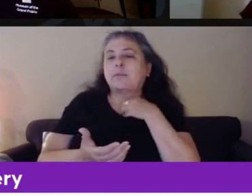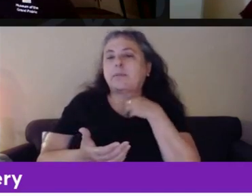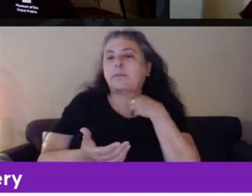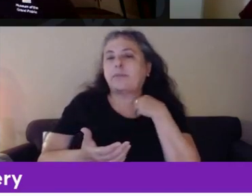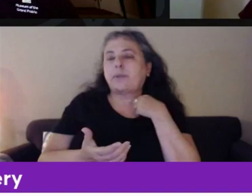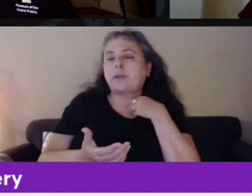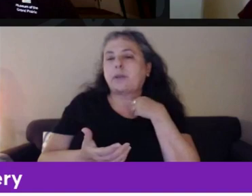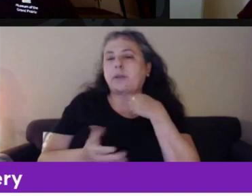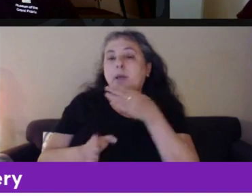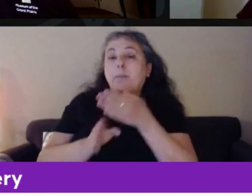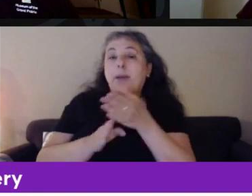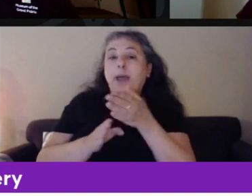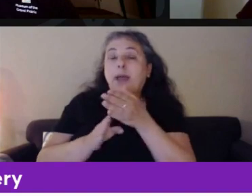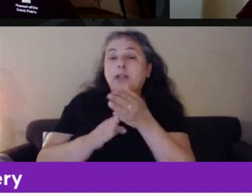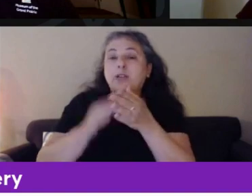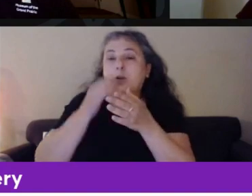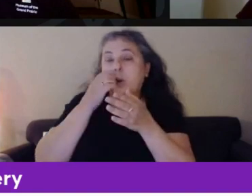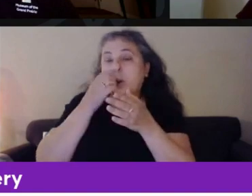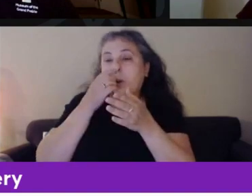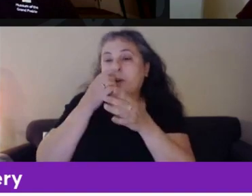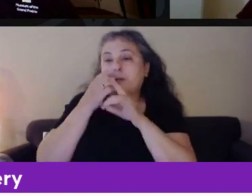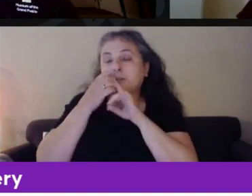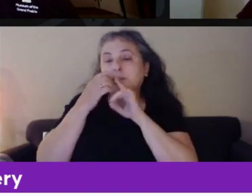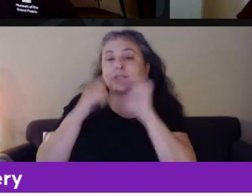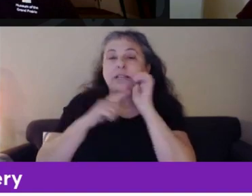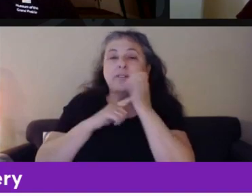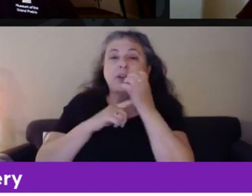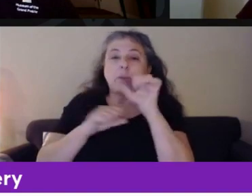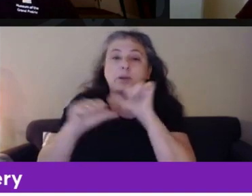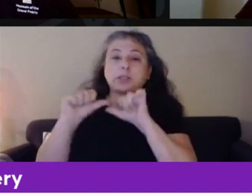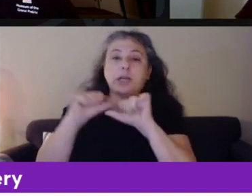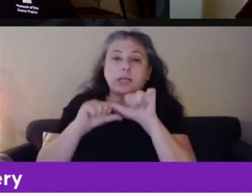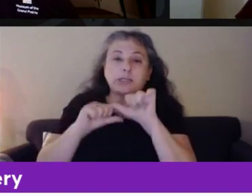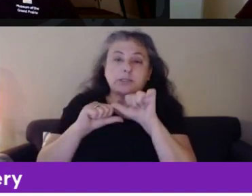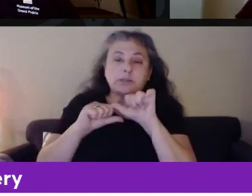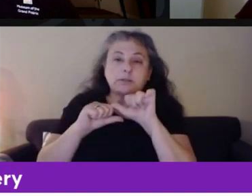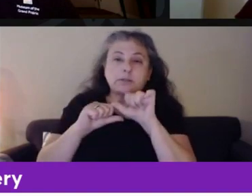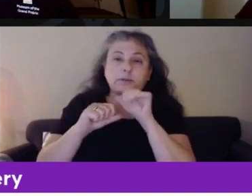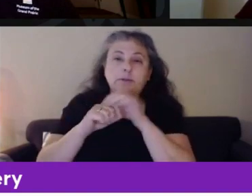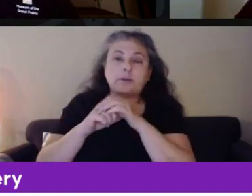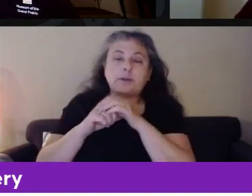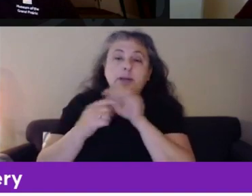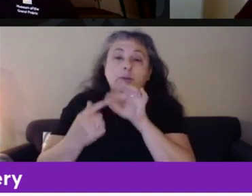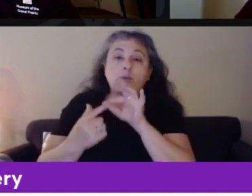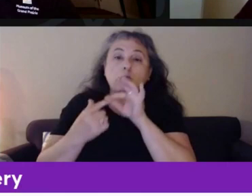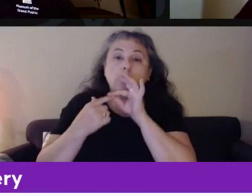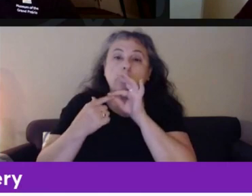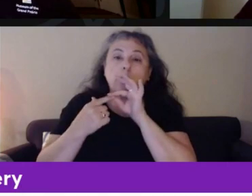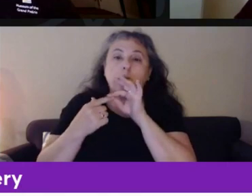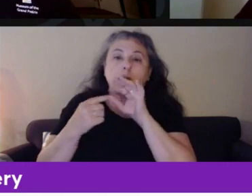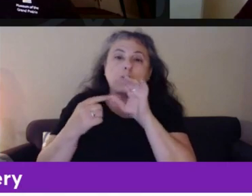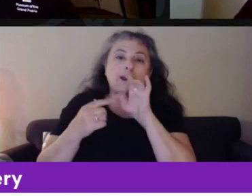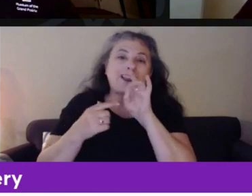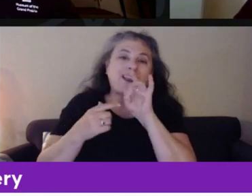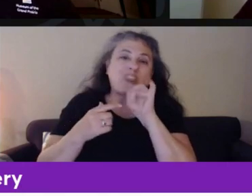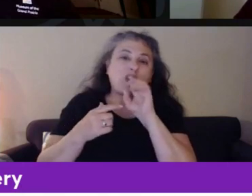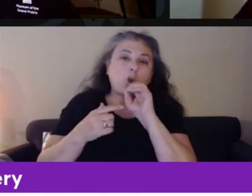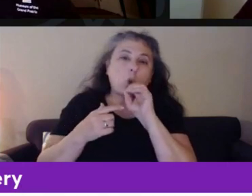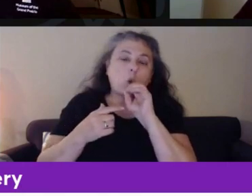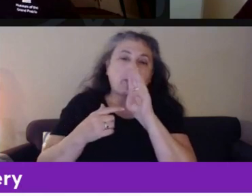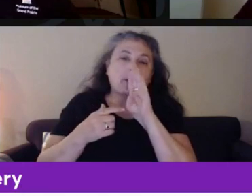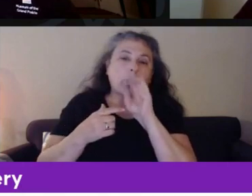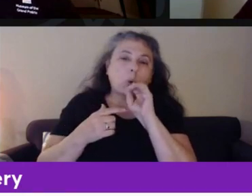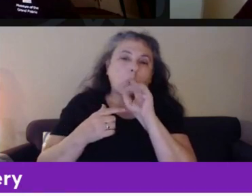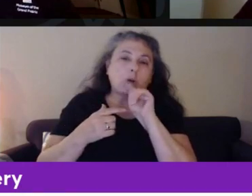My major, I guess is what you would call it, is environmental science, particularly ethnobotany. And a